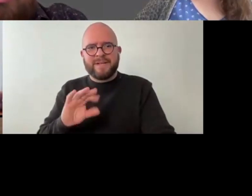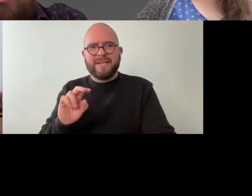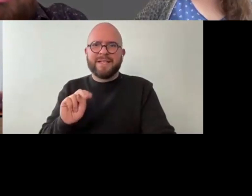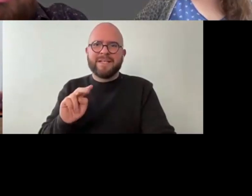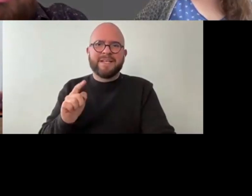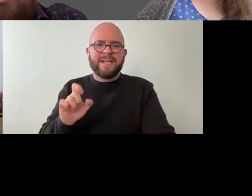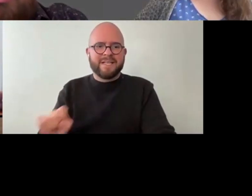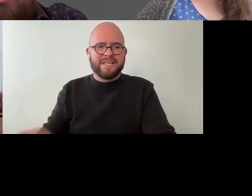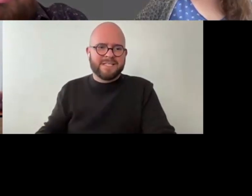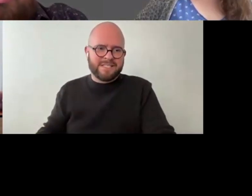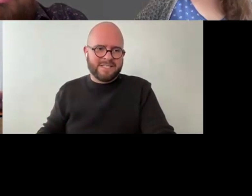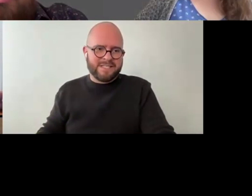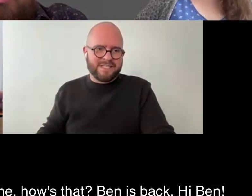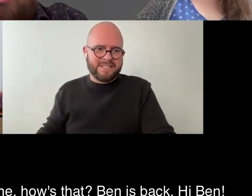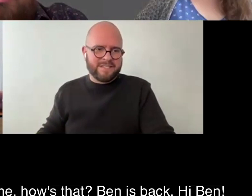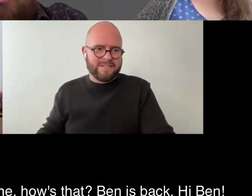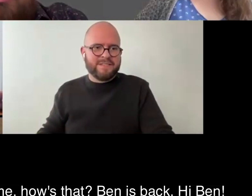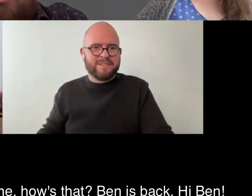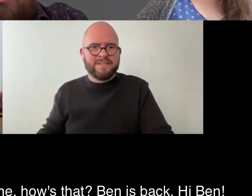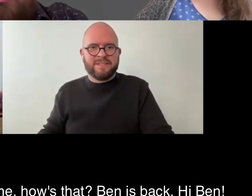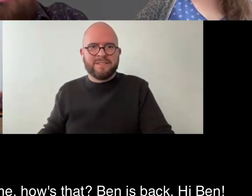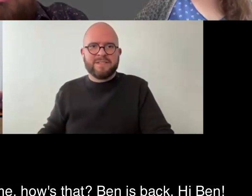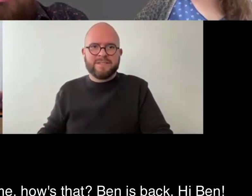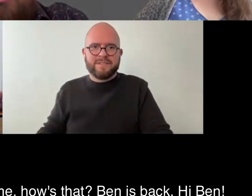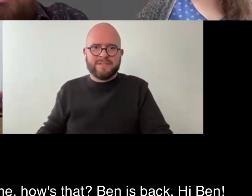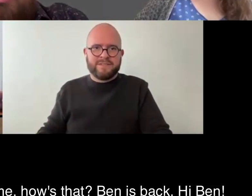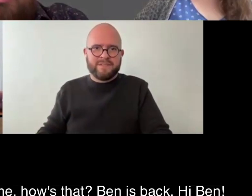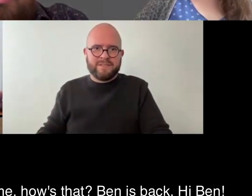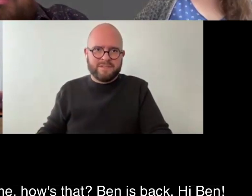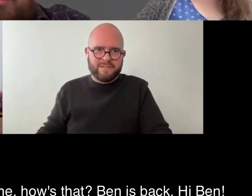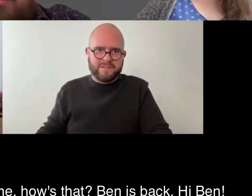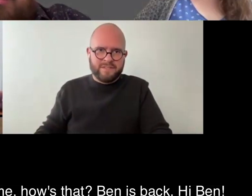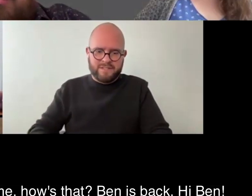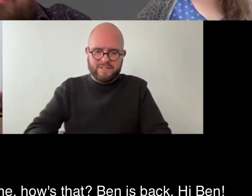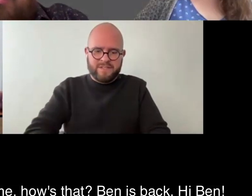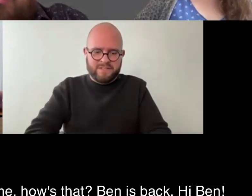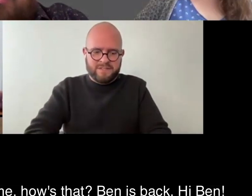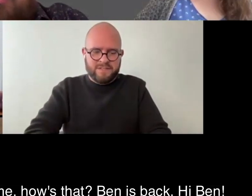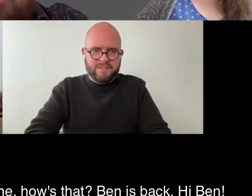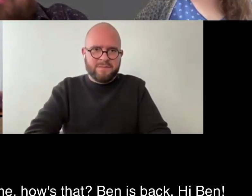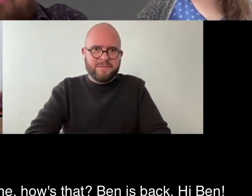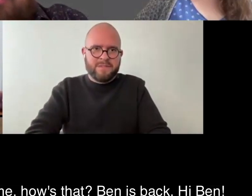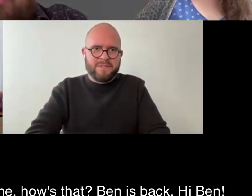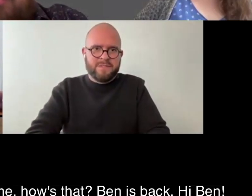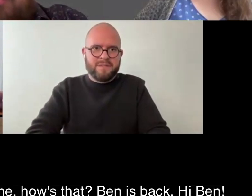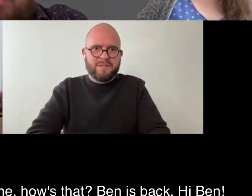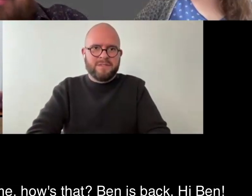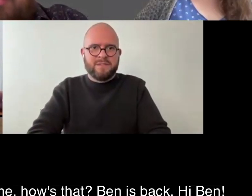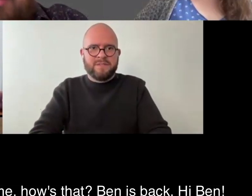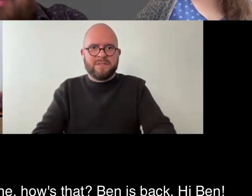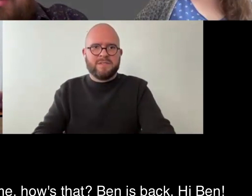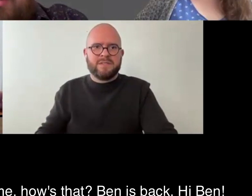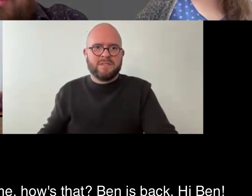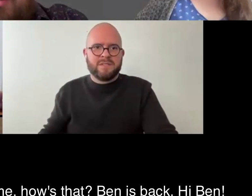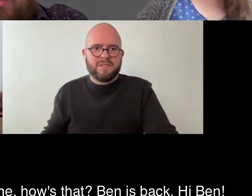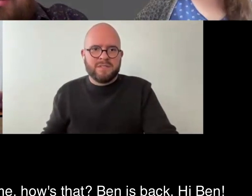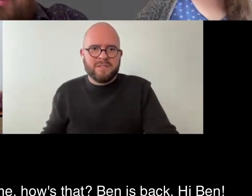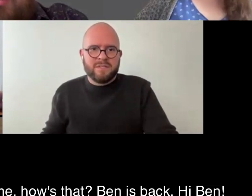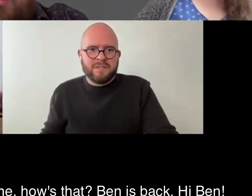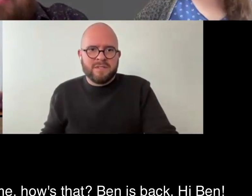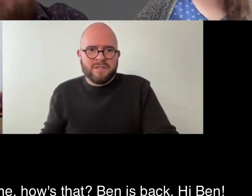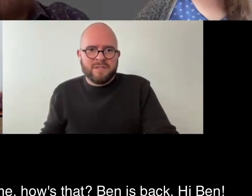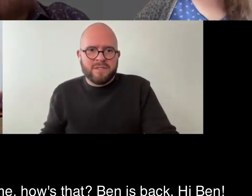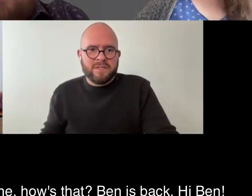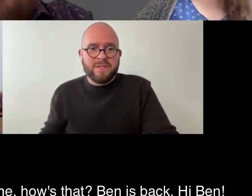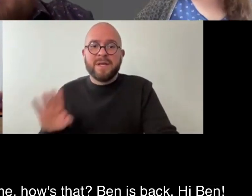from Shabbat. So let's see how we'll be flexible in managing our time. How's that? Ben is back.